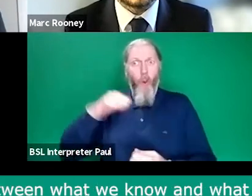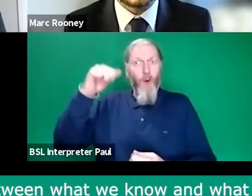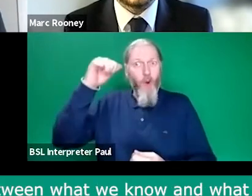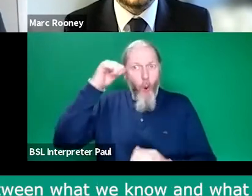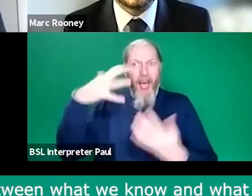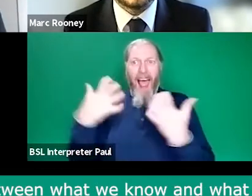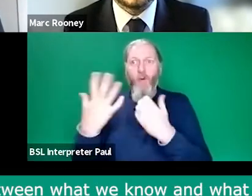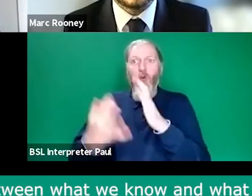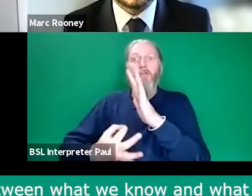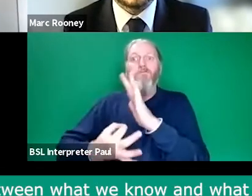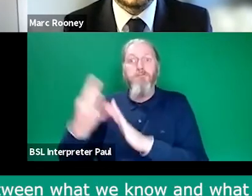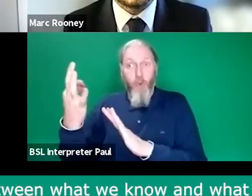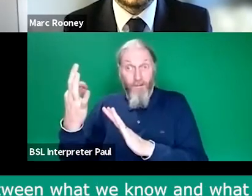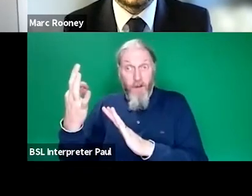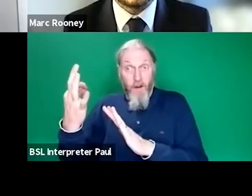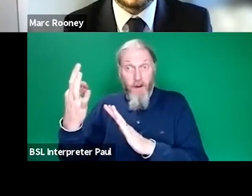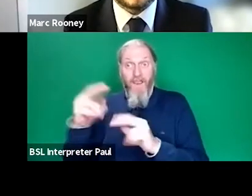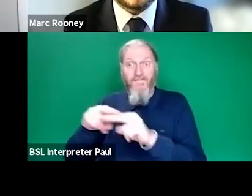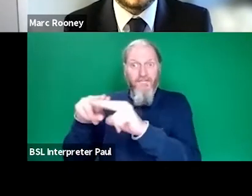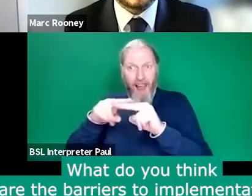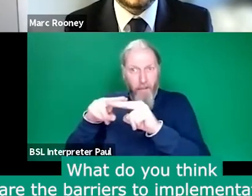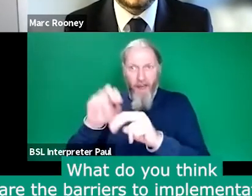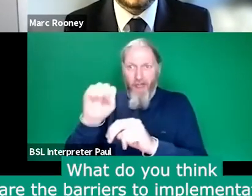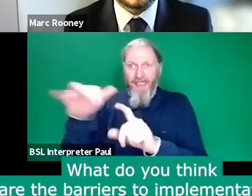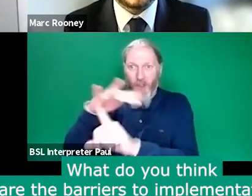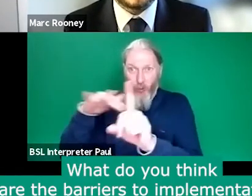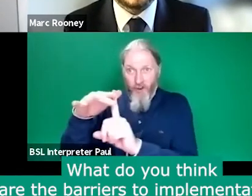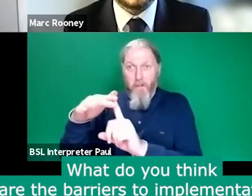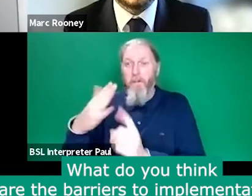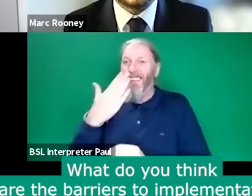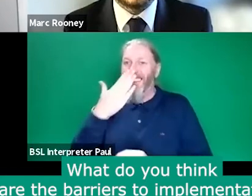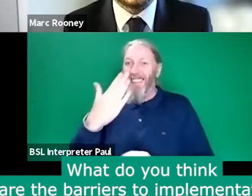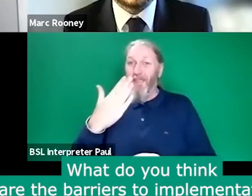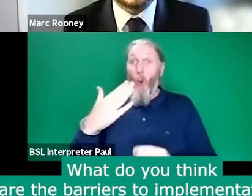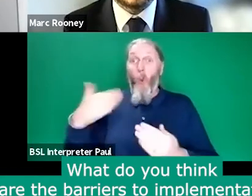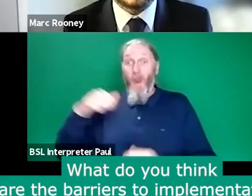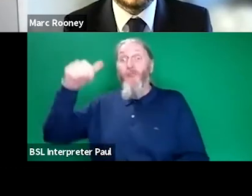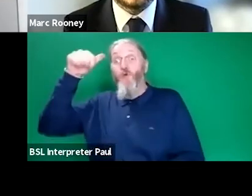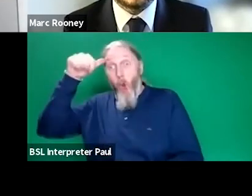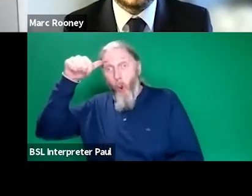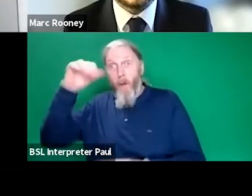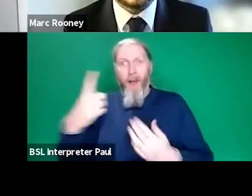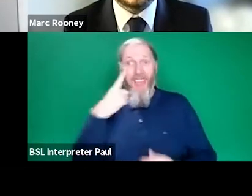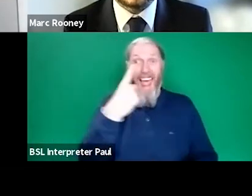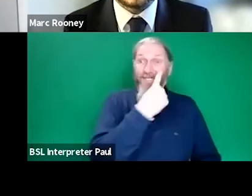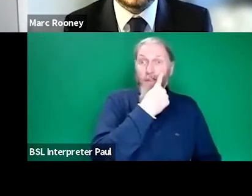gap between what we know and what we do. What do you think are the barriers to implementation?